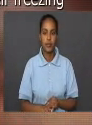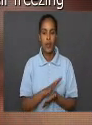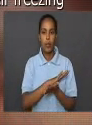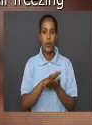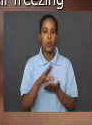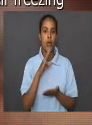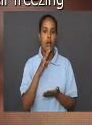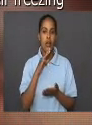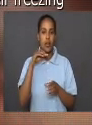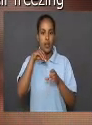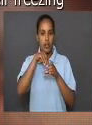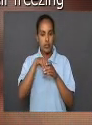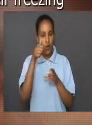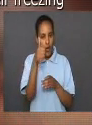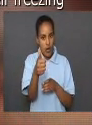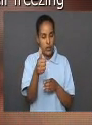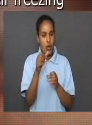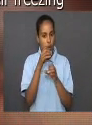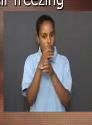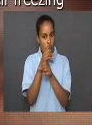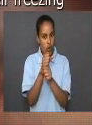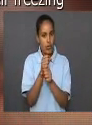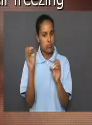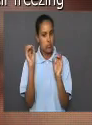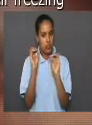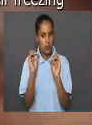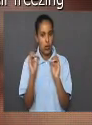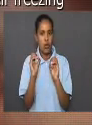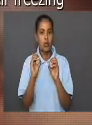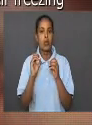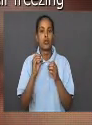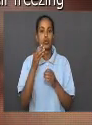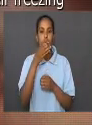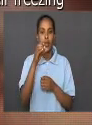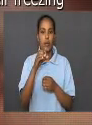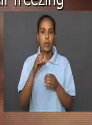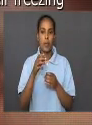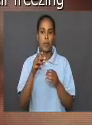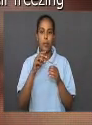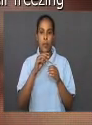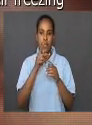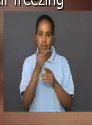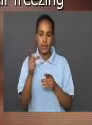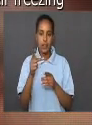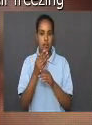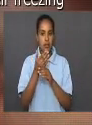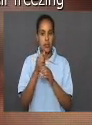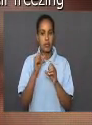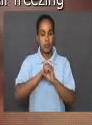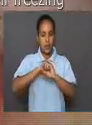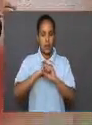Pure water on its own contains no solute particles to prevent it from